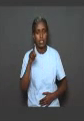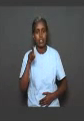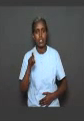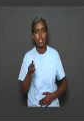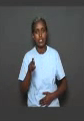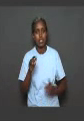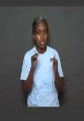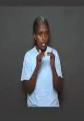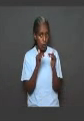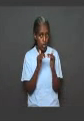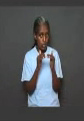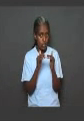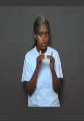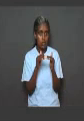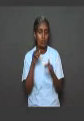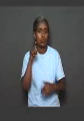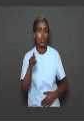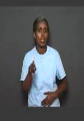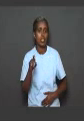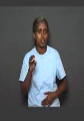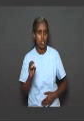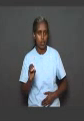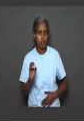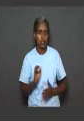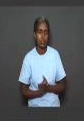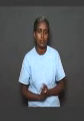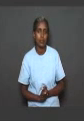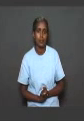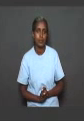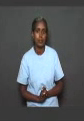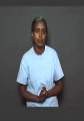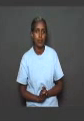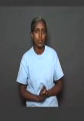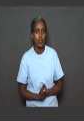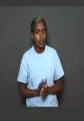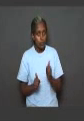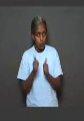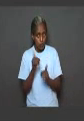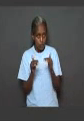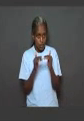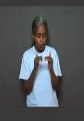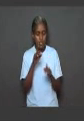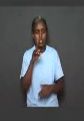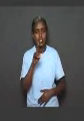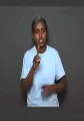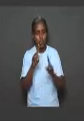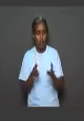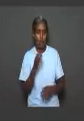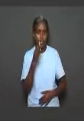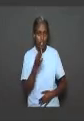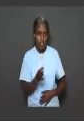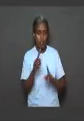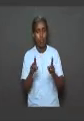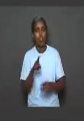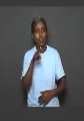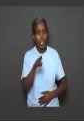x equals 2x naught, which equals d of f of